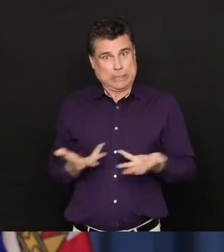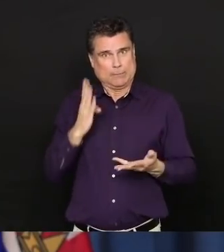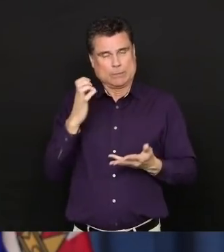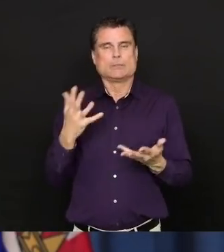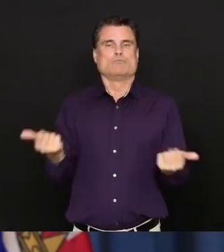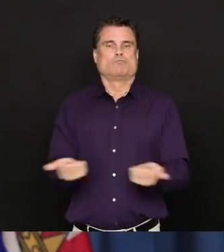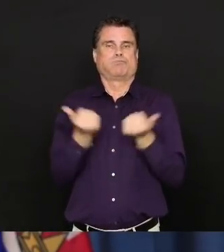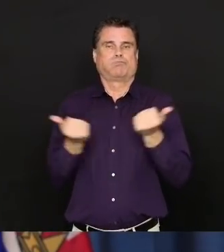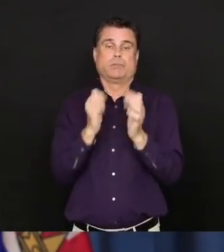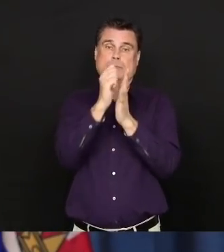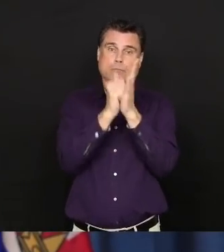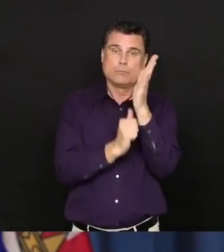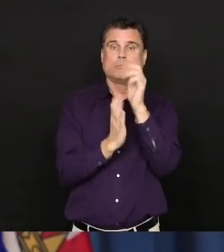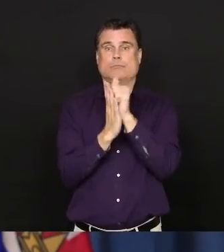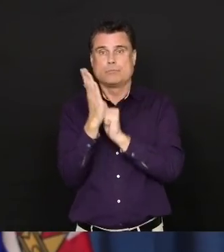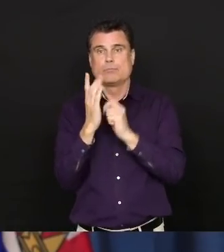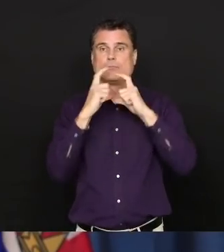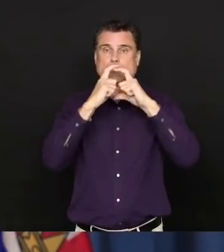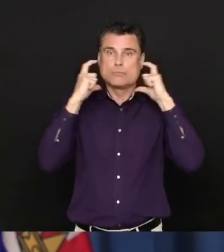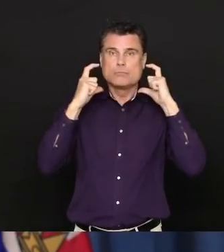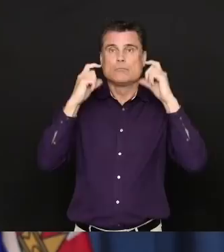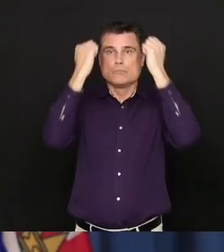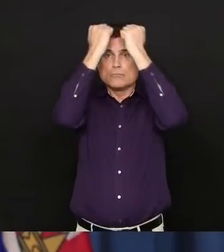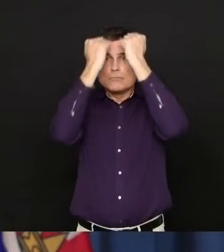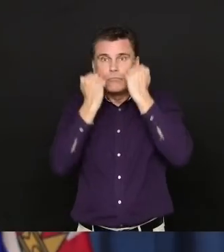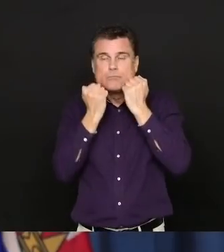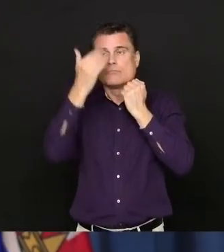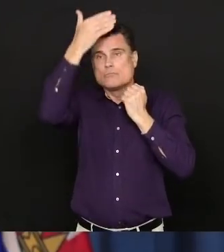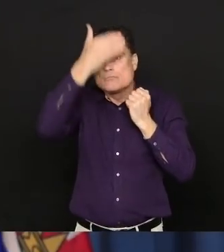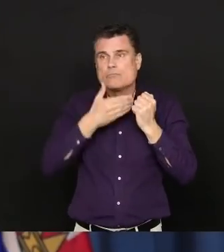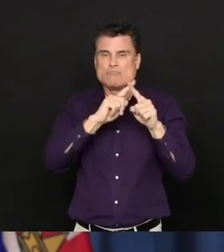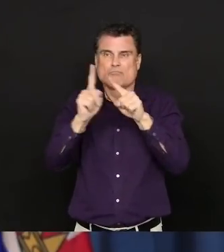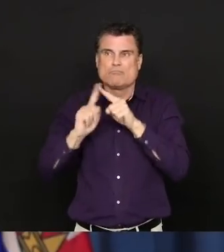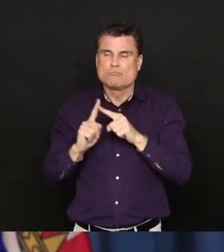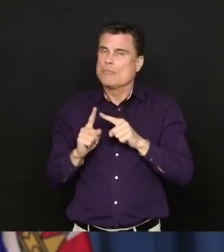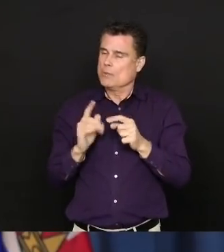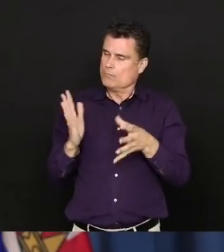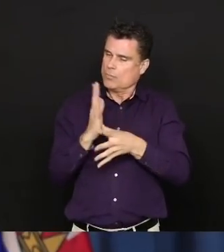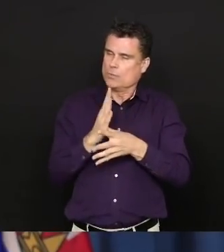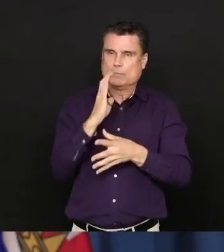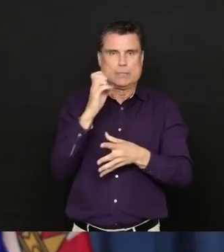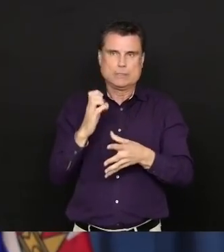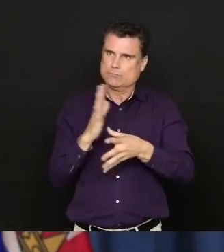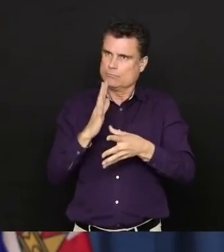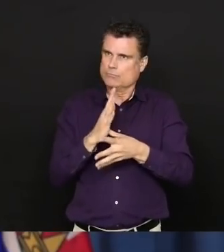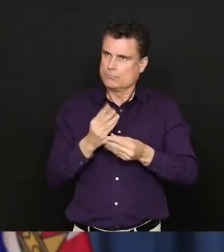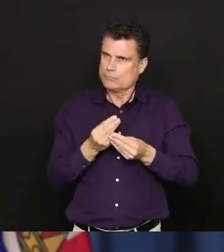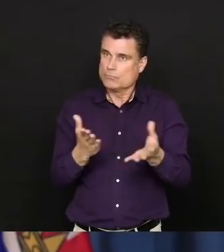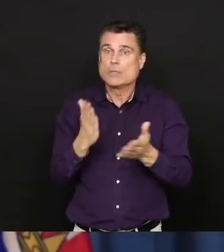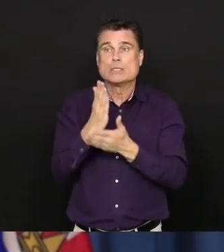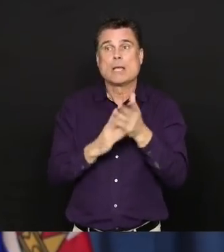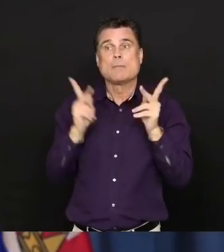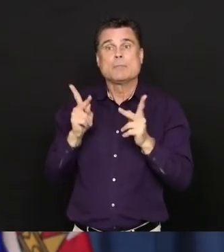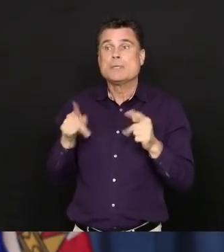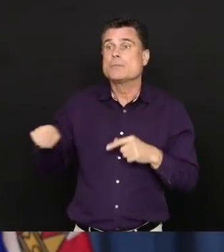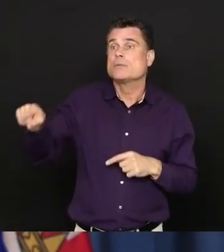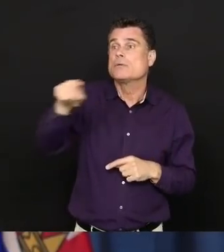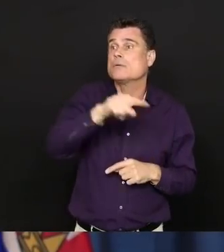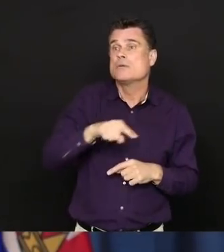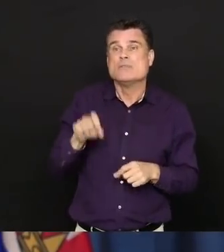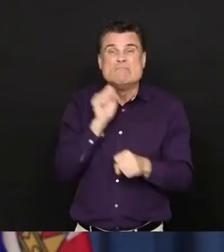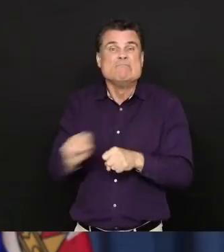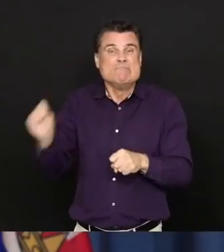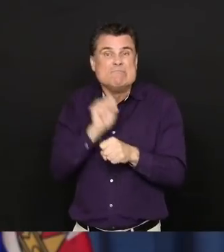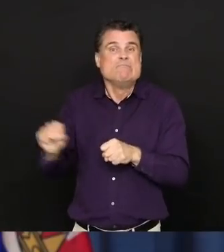do so even more. People are working 24/7 on this. I'm proud that the Government of Canada has made some progress on that this week, which is very